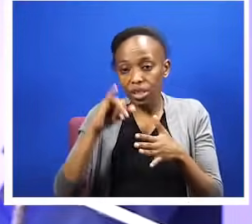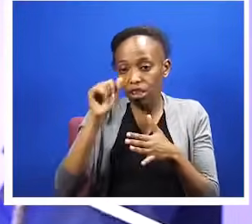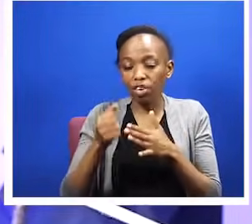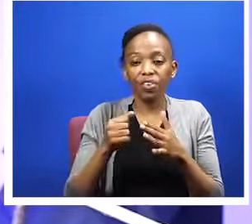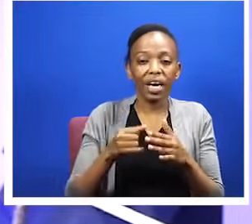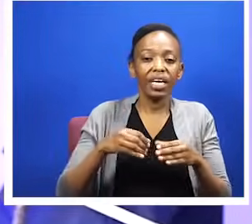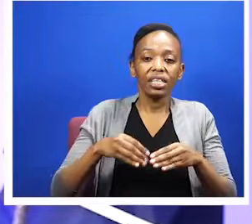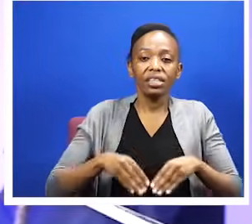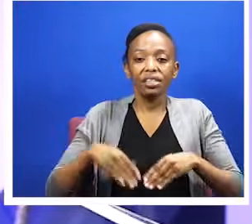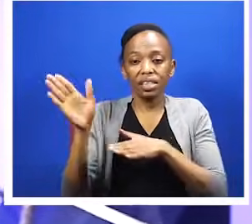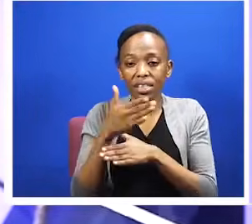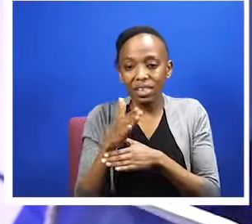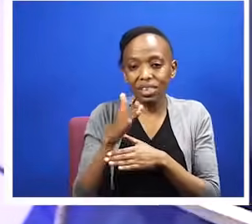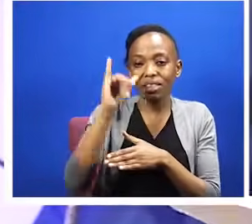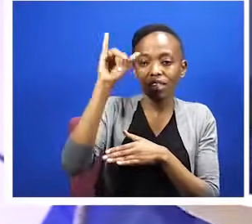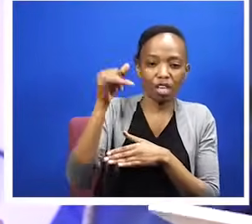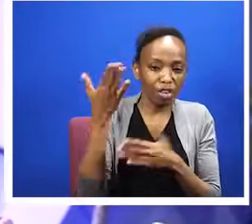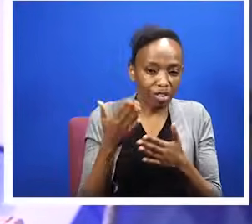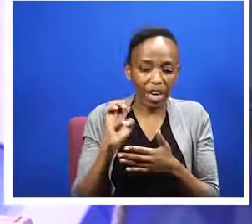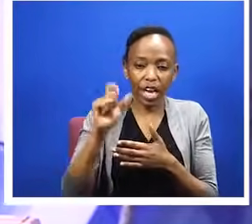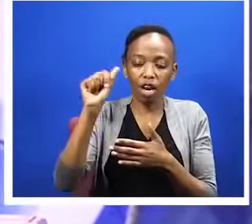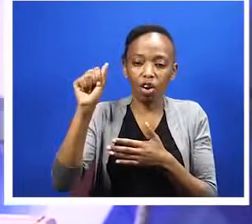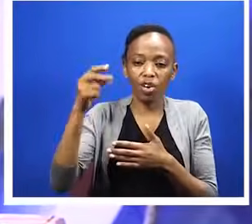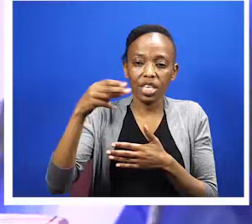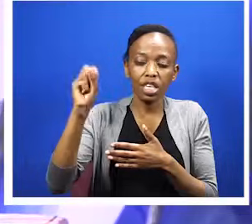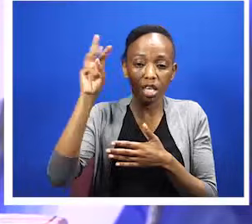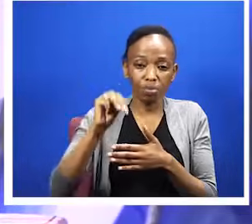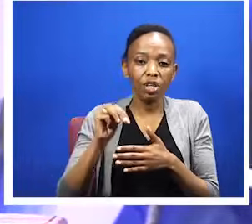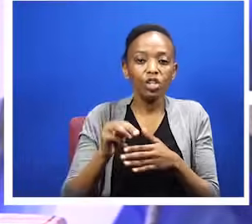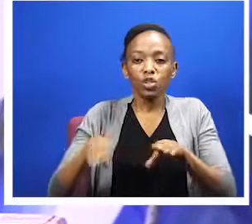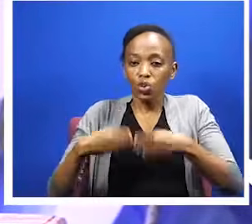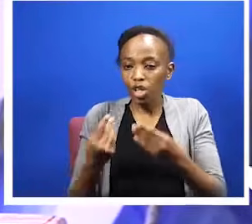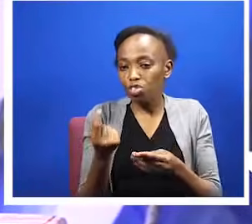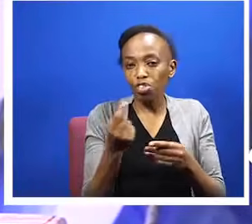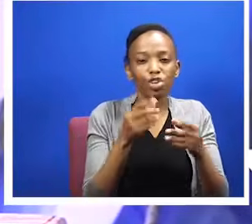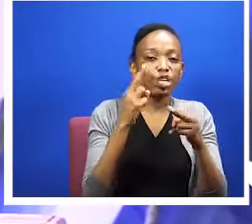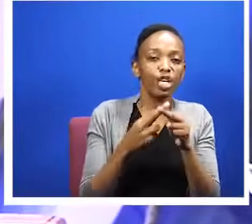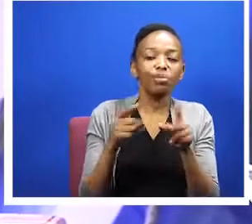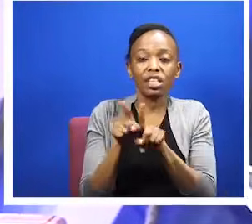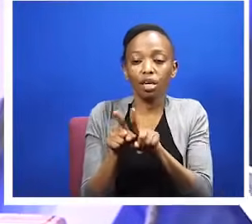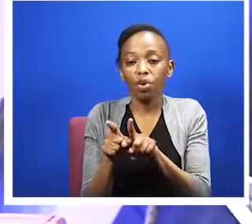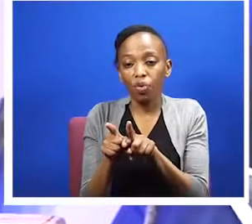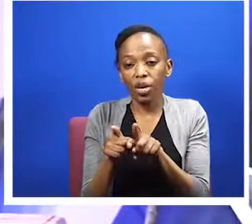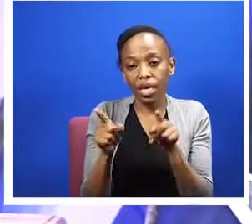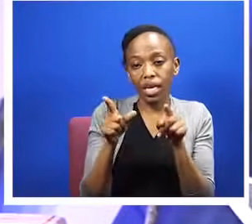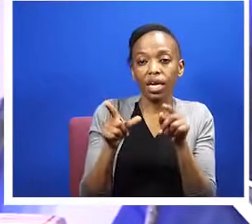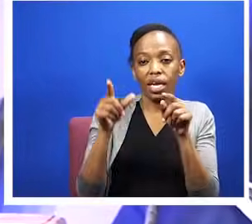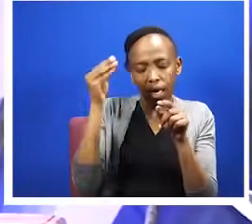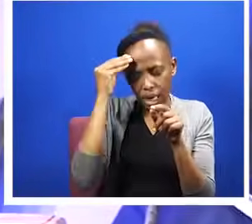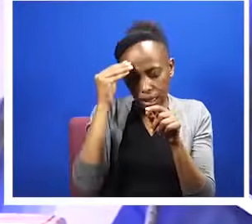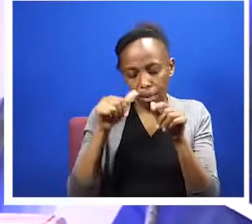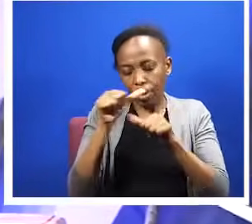Jehovah Nissi, Jehovah Elohim, just to name but a few. We also did on the series on prayer for